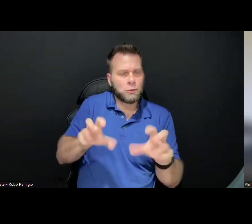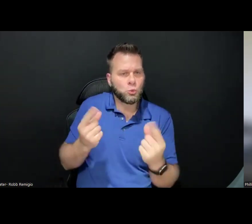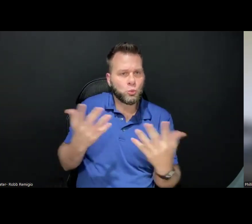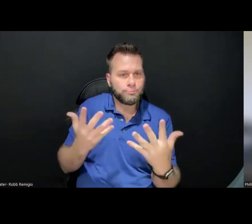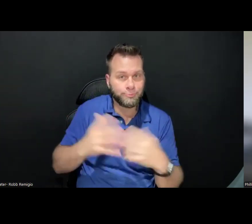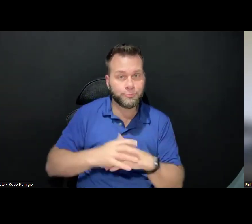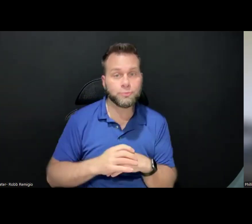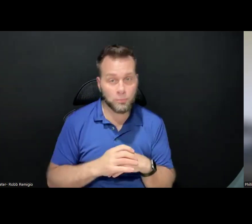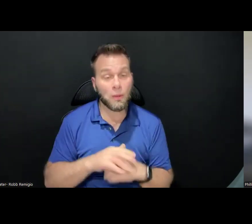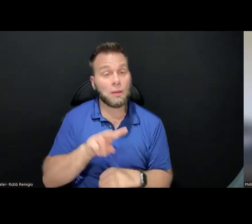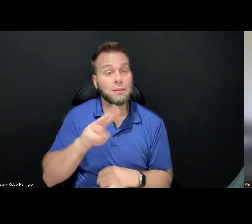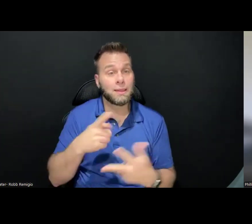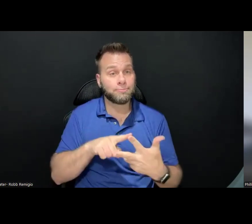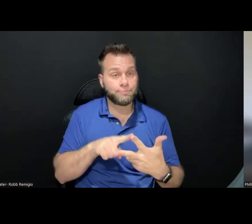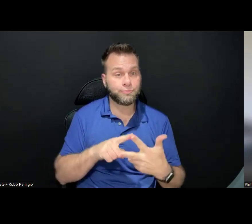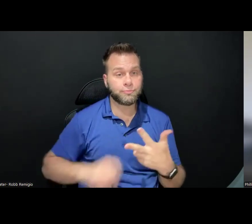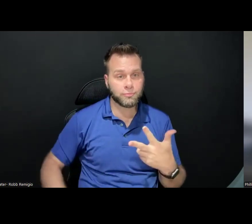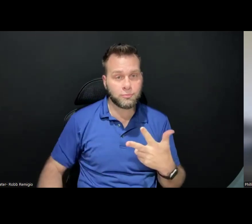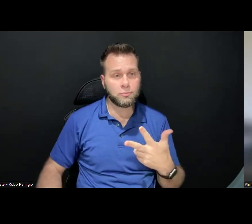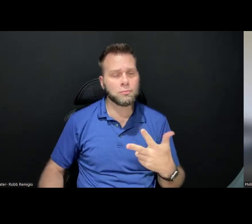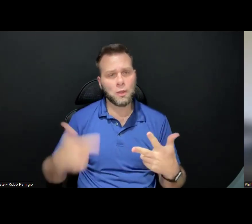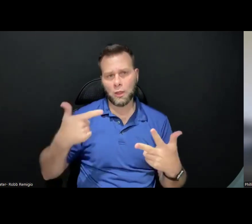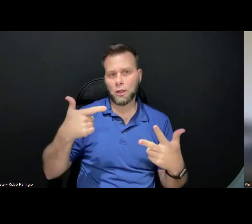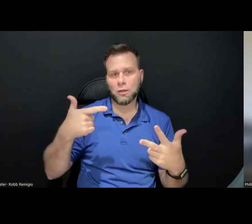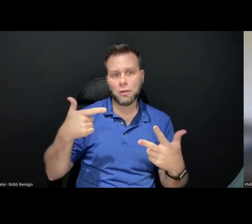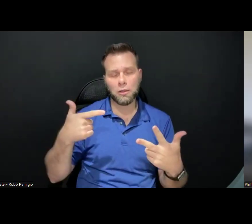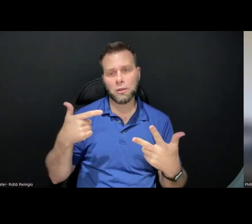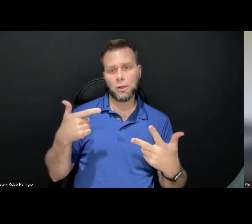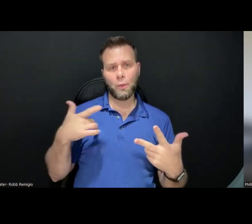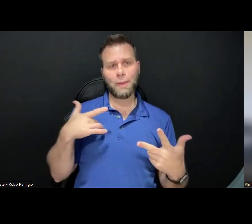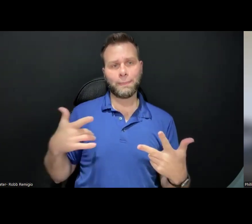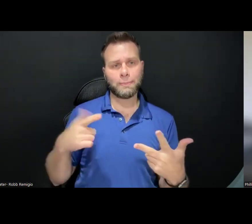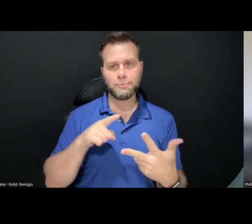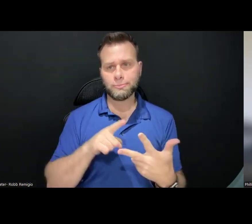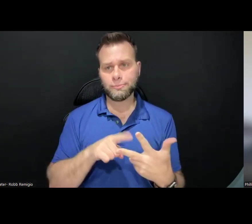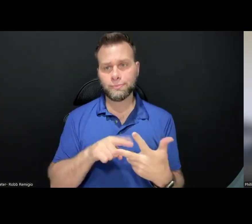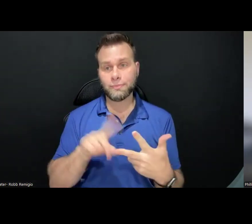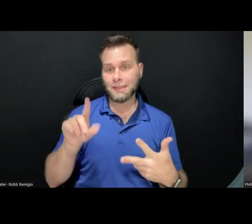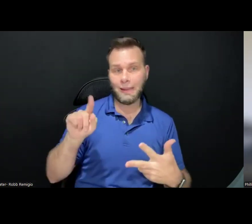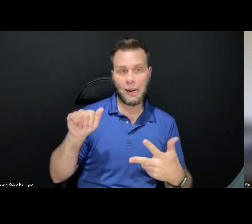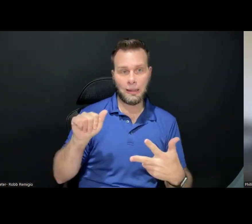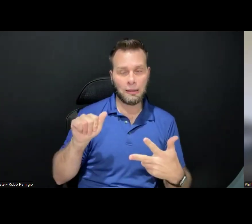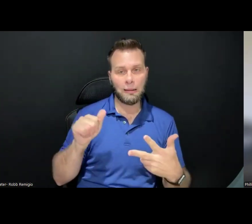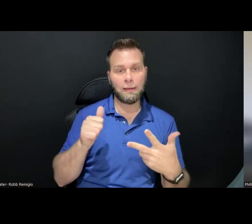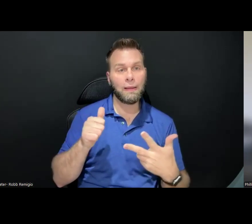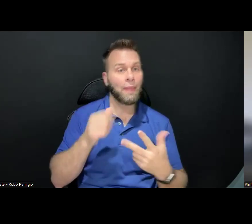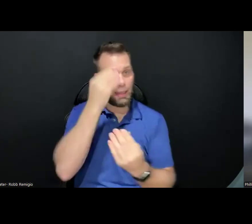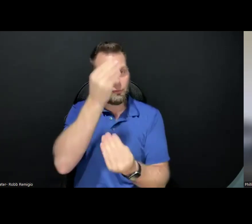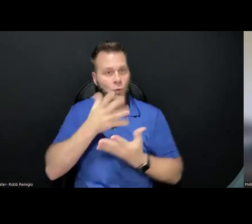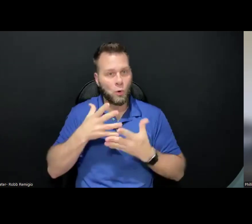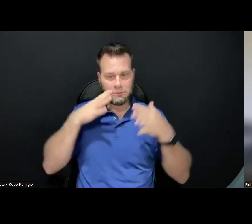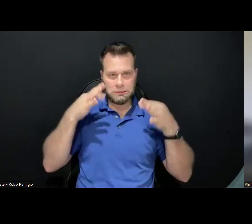The second area that we look for is data informing the course of action that you're choosing to take.